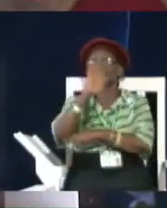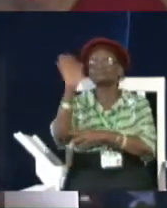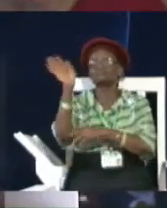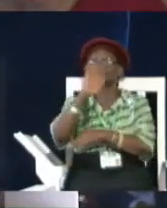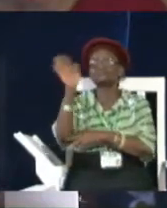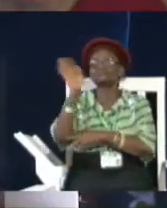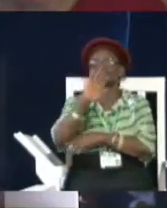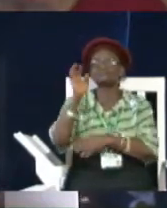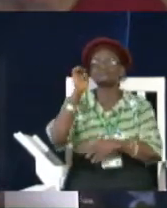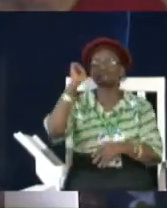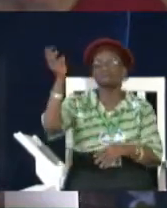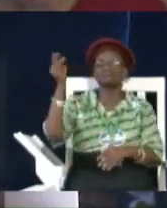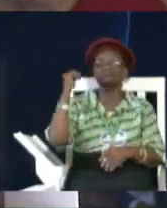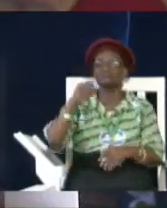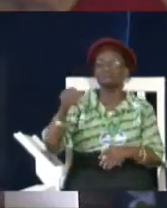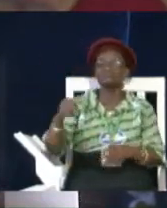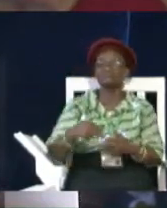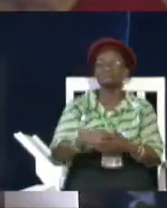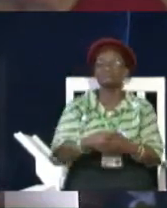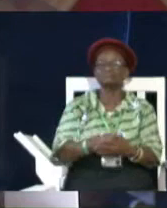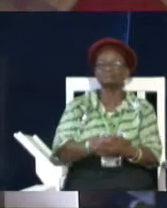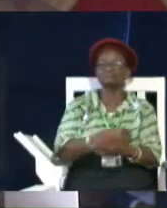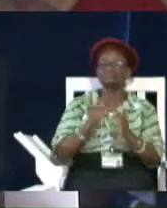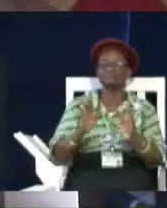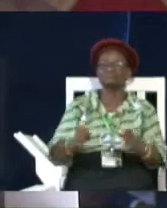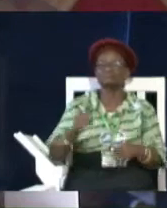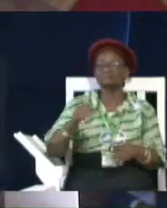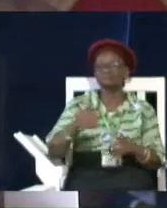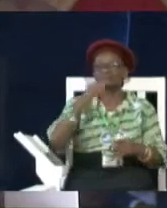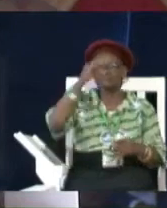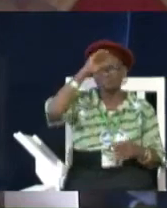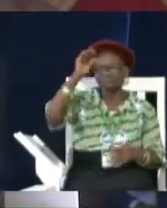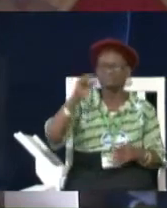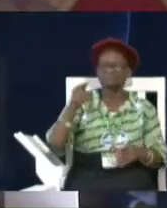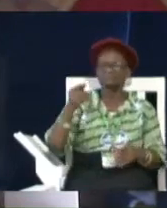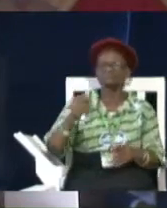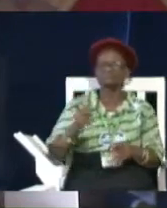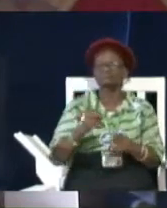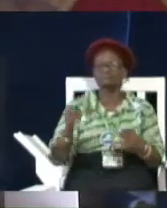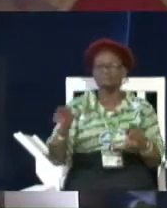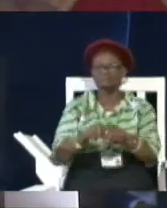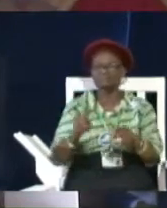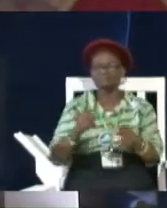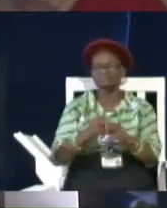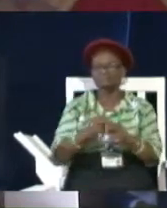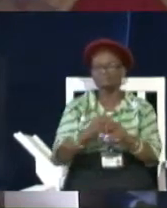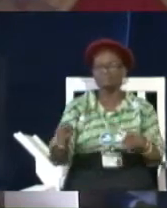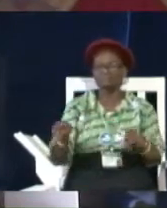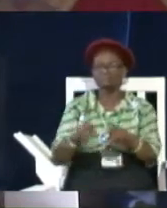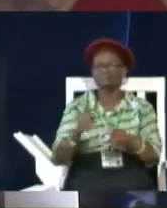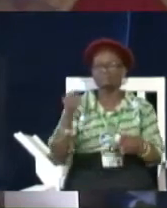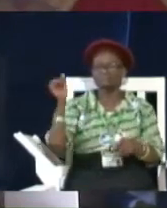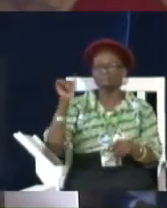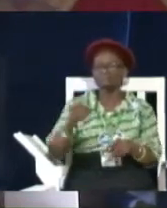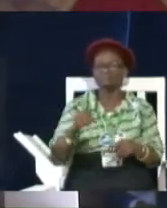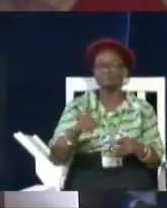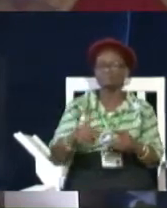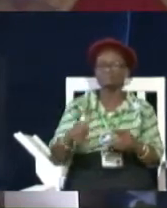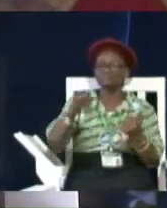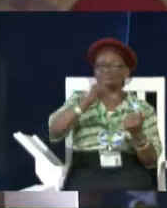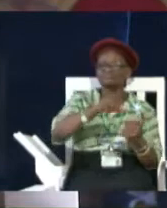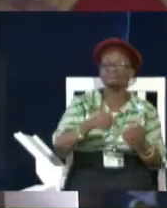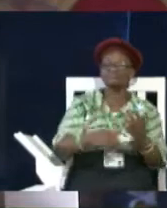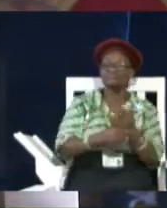boy. But the moment they poured oil on his head, he became a king.